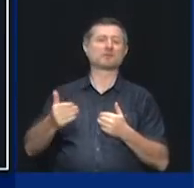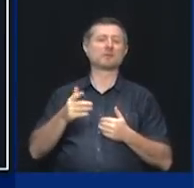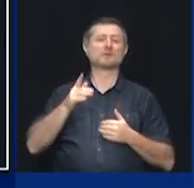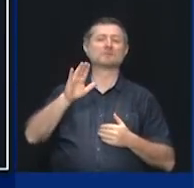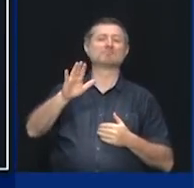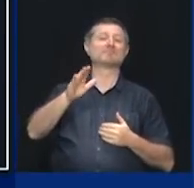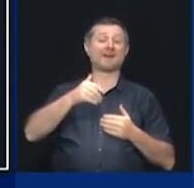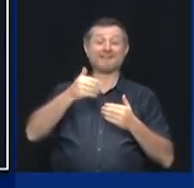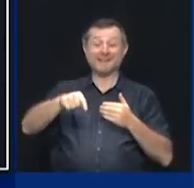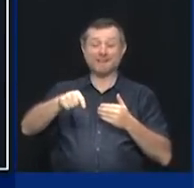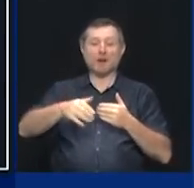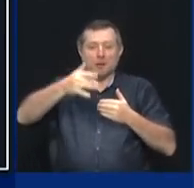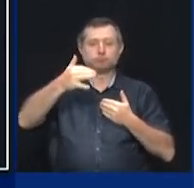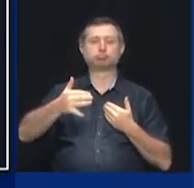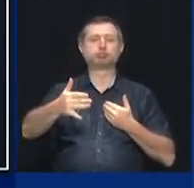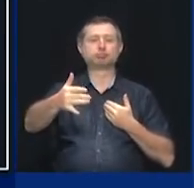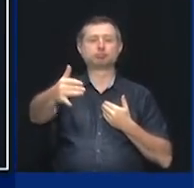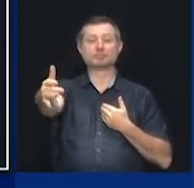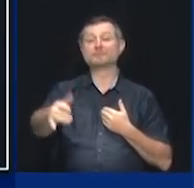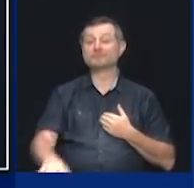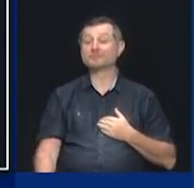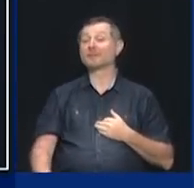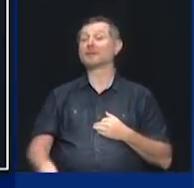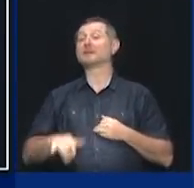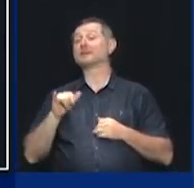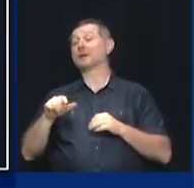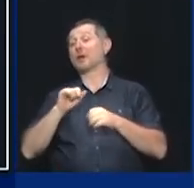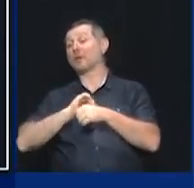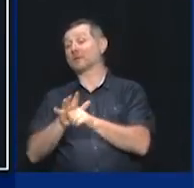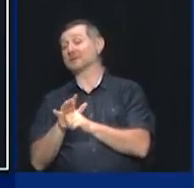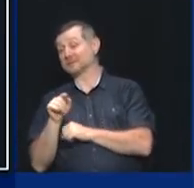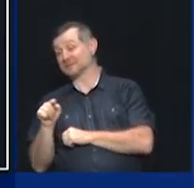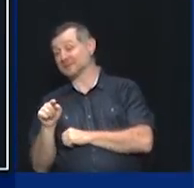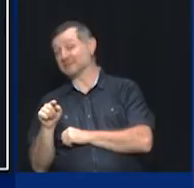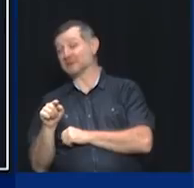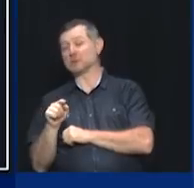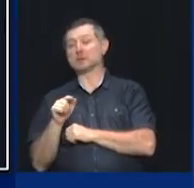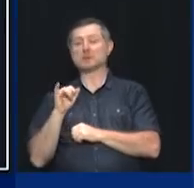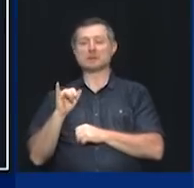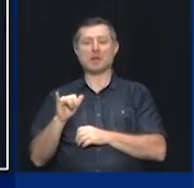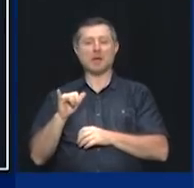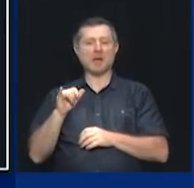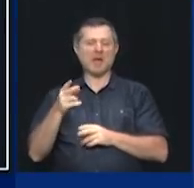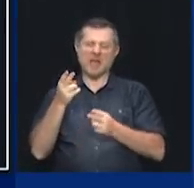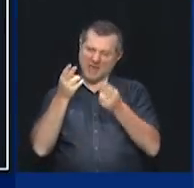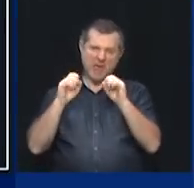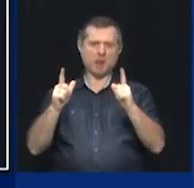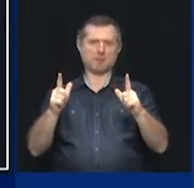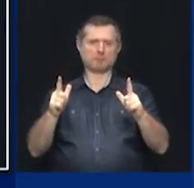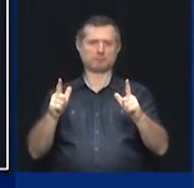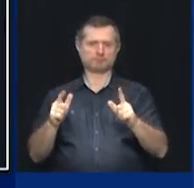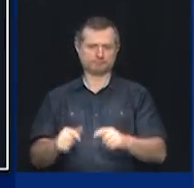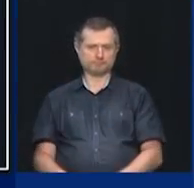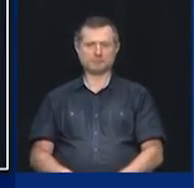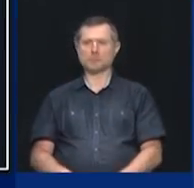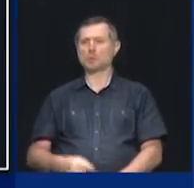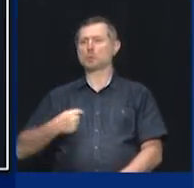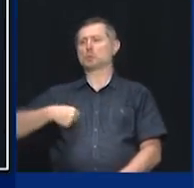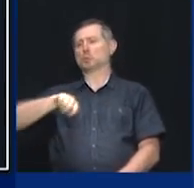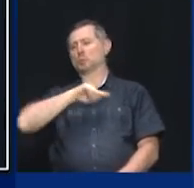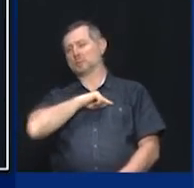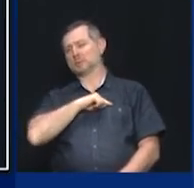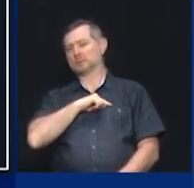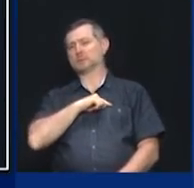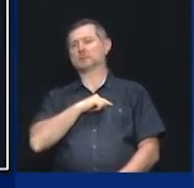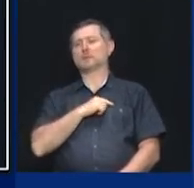And COVID was hell. COVID took a tremendous toll